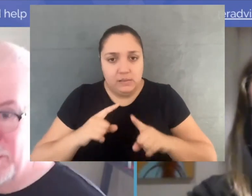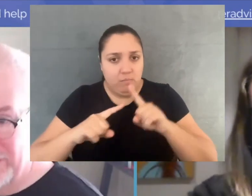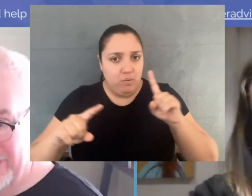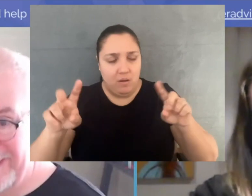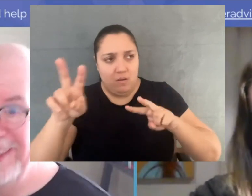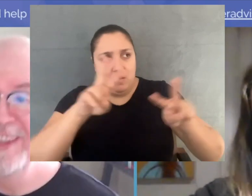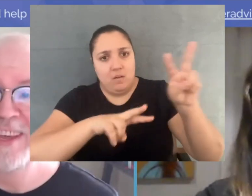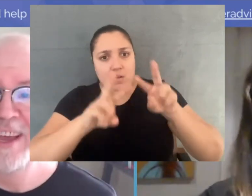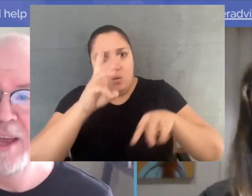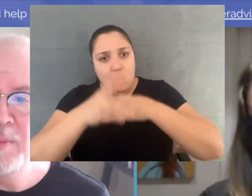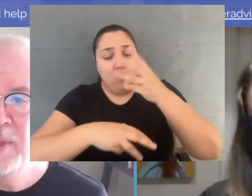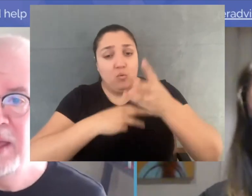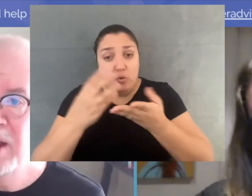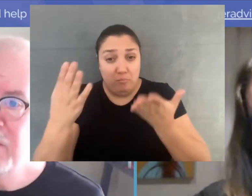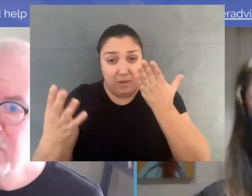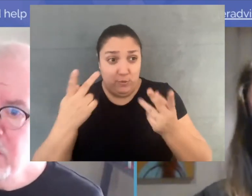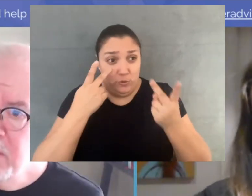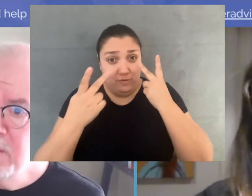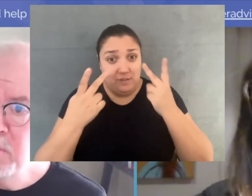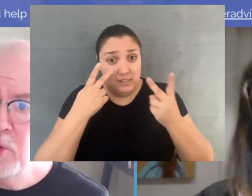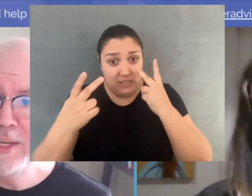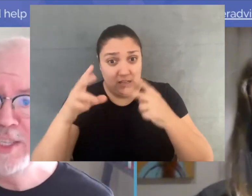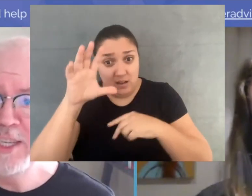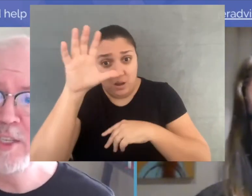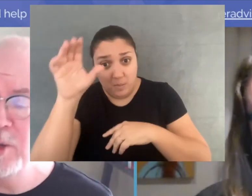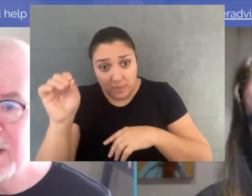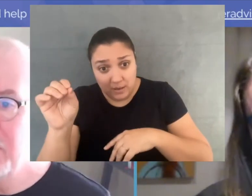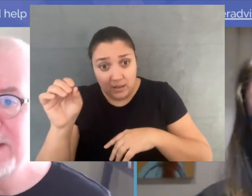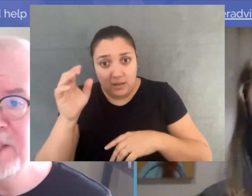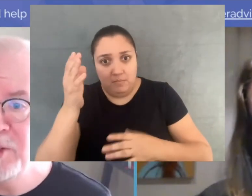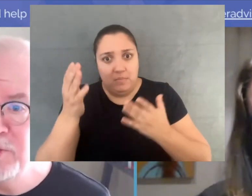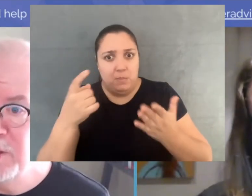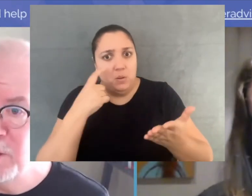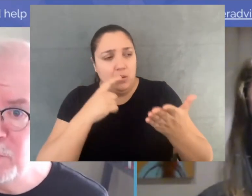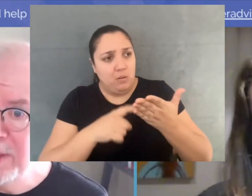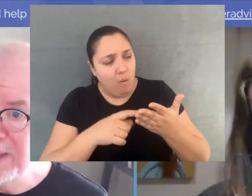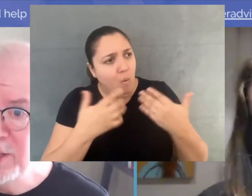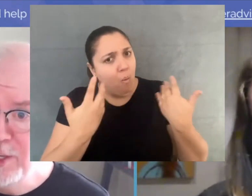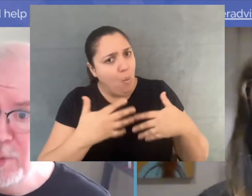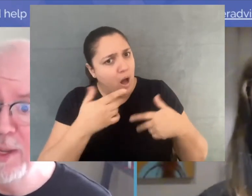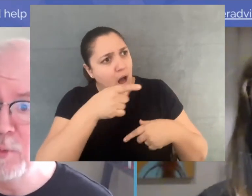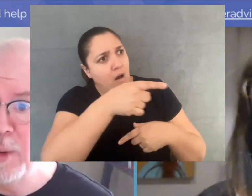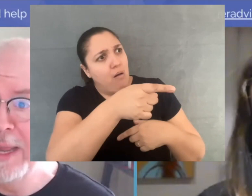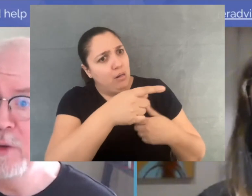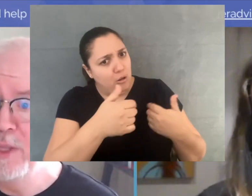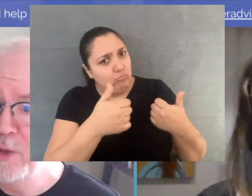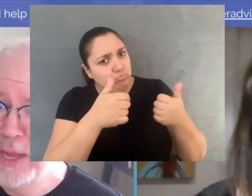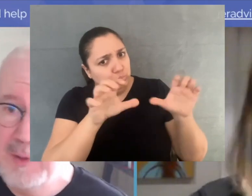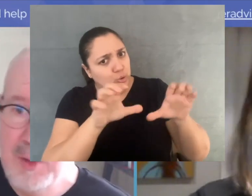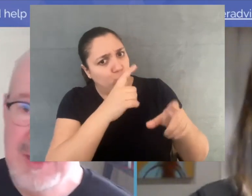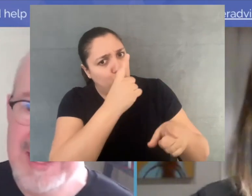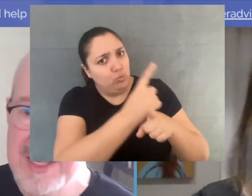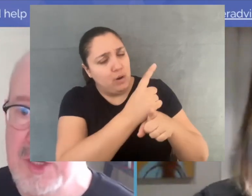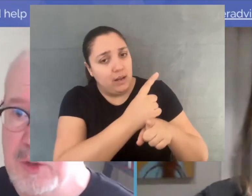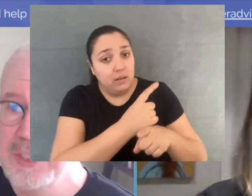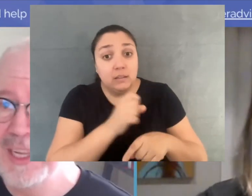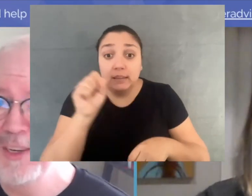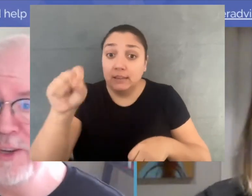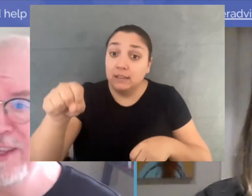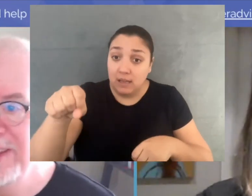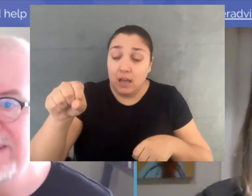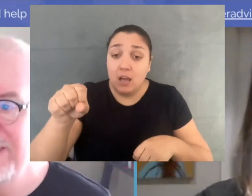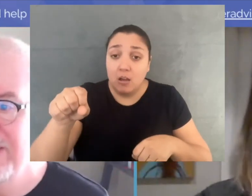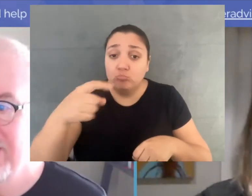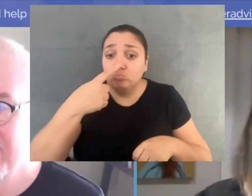the world, are there some organizations or companies that you feel are really doing it right, or that you kind of look at as a gold